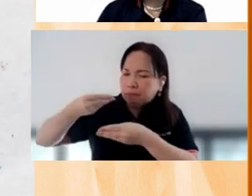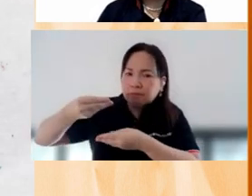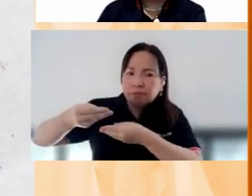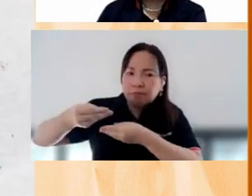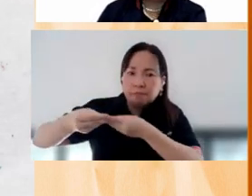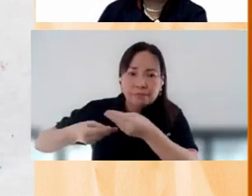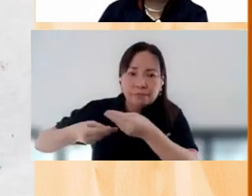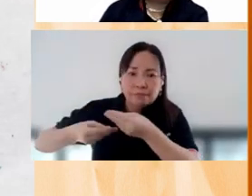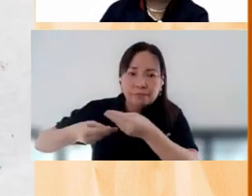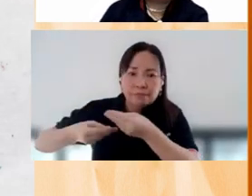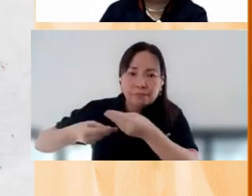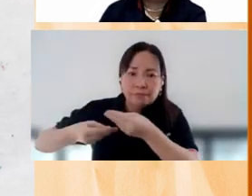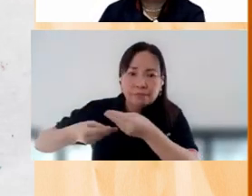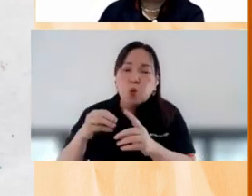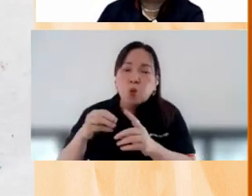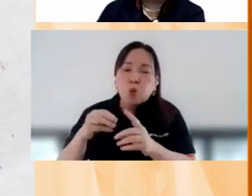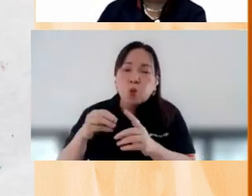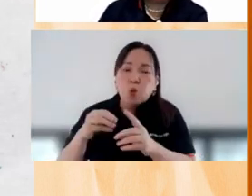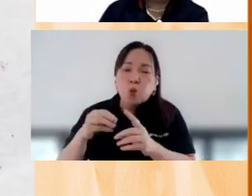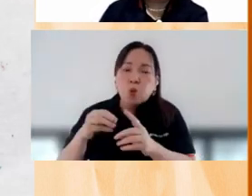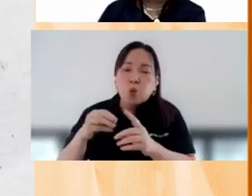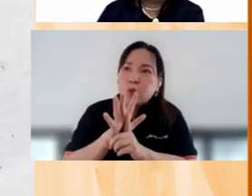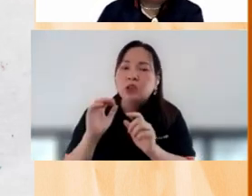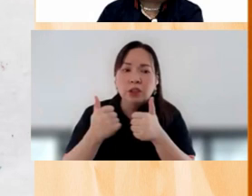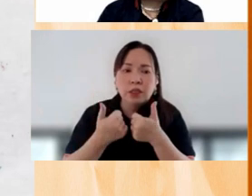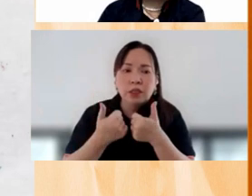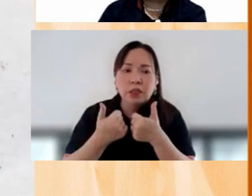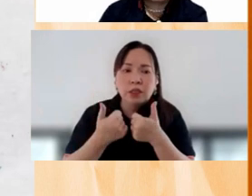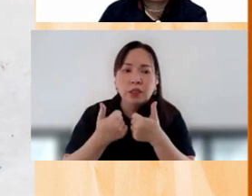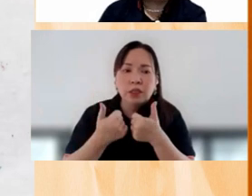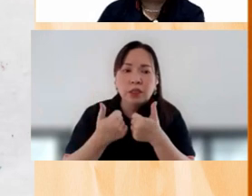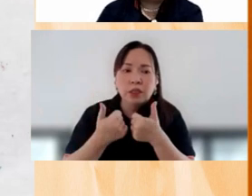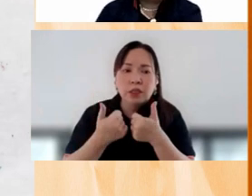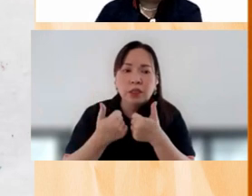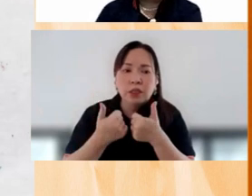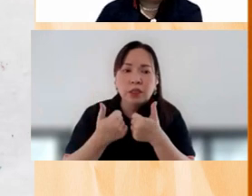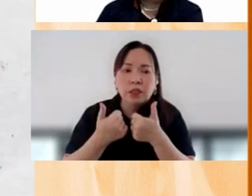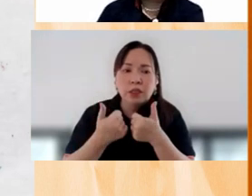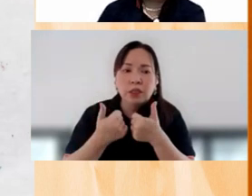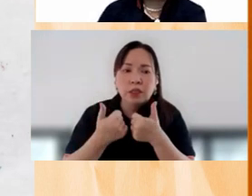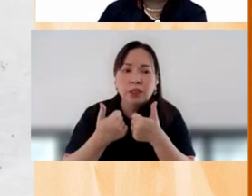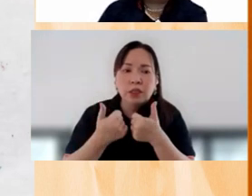sustained stress-inducing experiences early in the life of a child